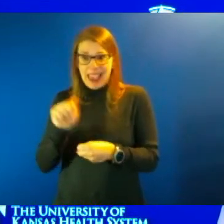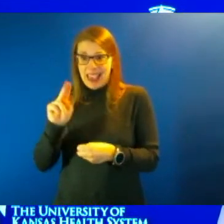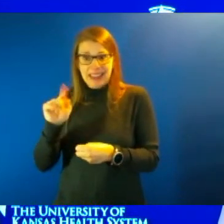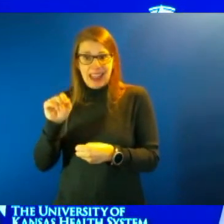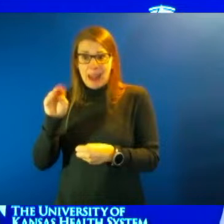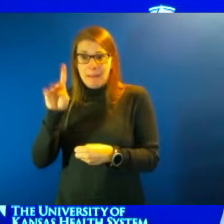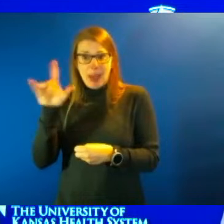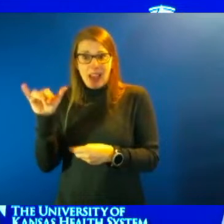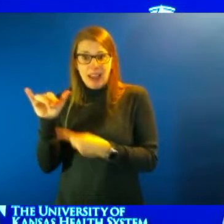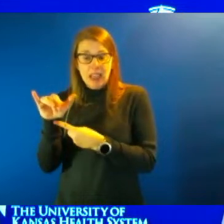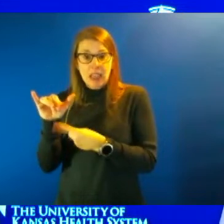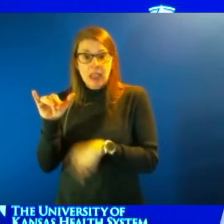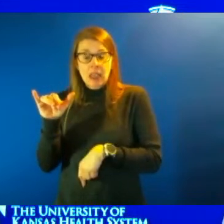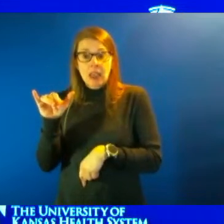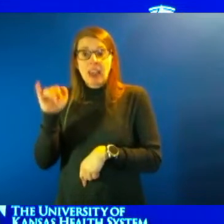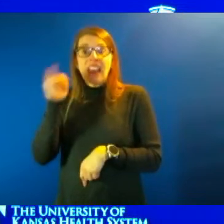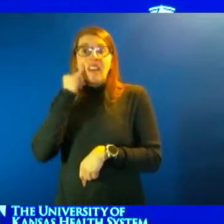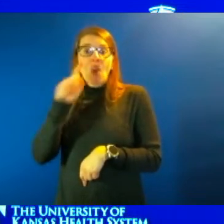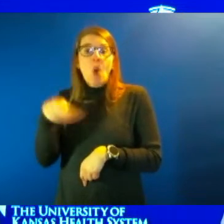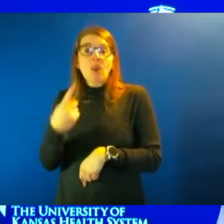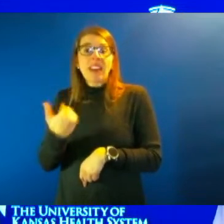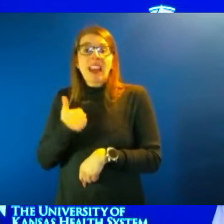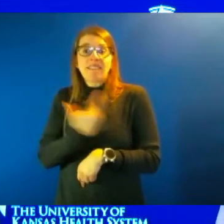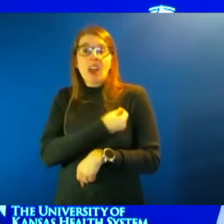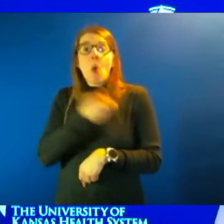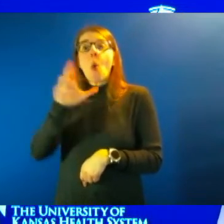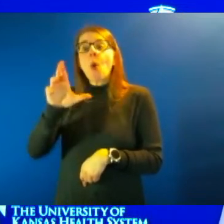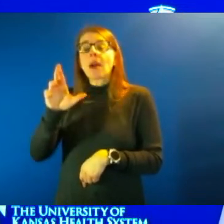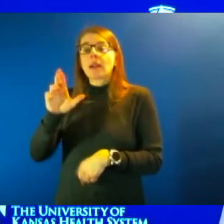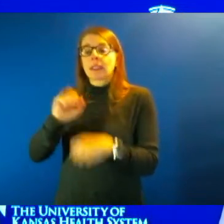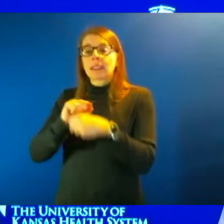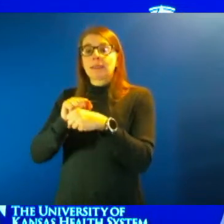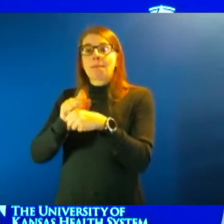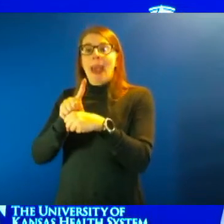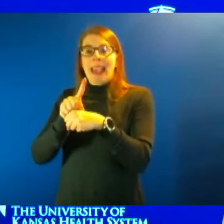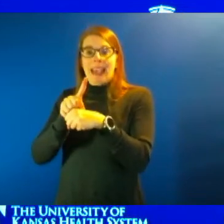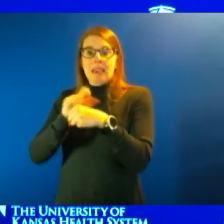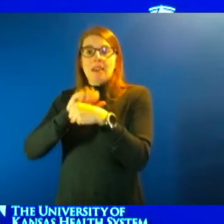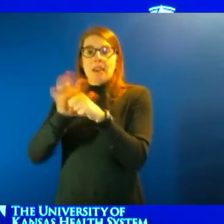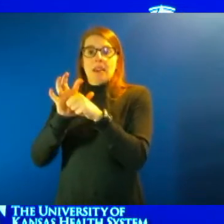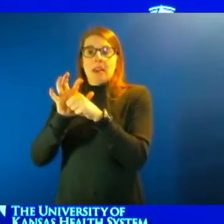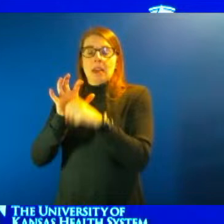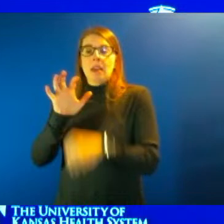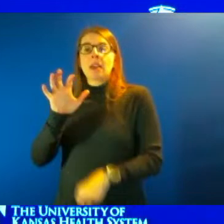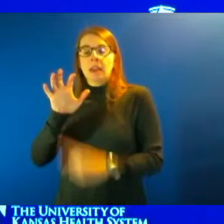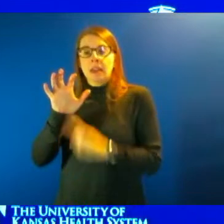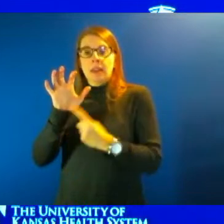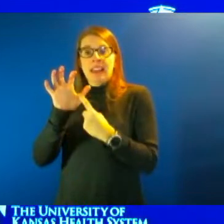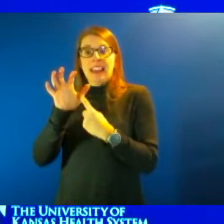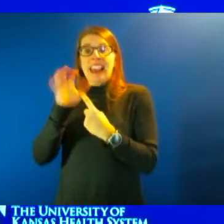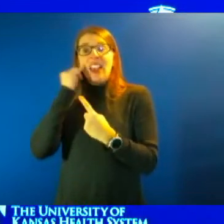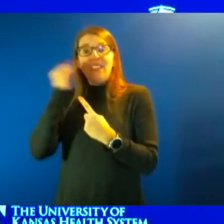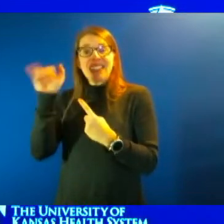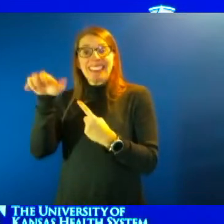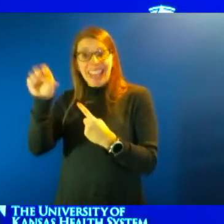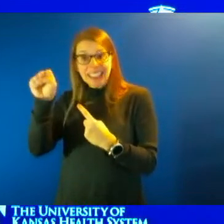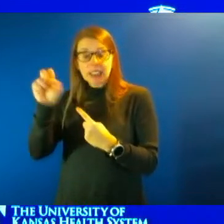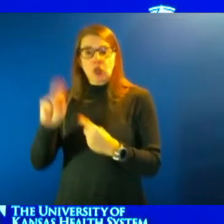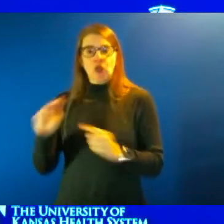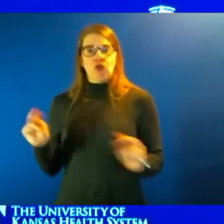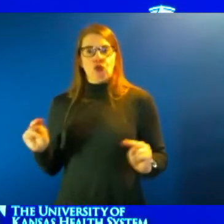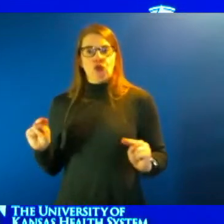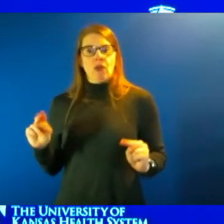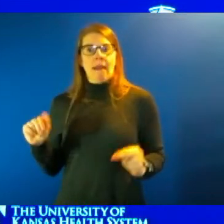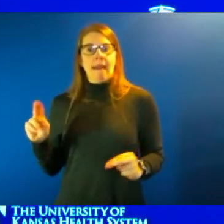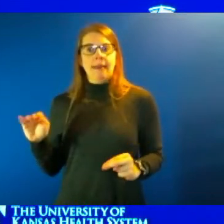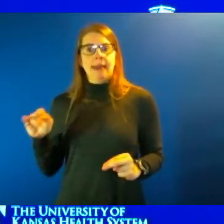had the vaccination? Or is it the spike protein? In addition, if it's the spike protein, is it really a neutralizing antibody, or